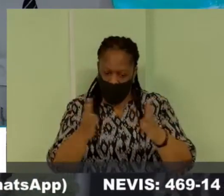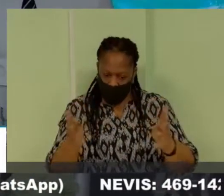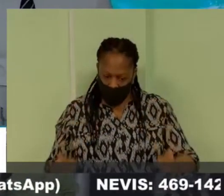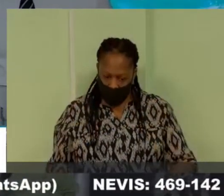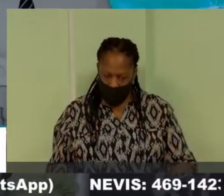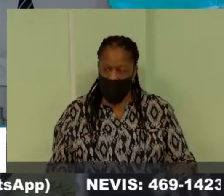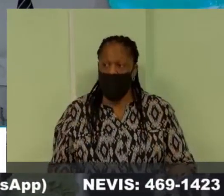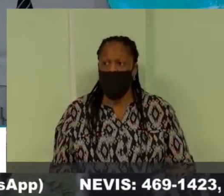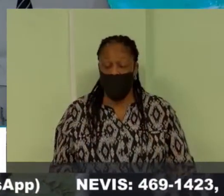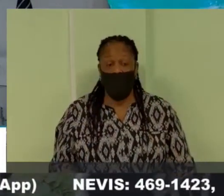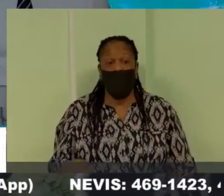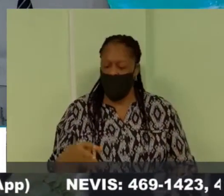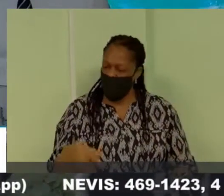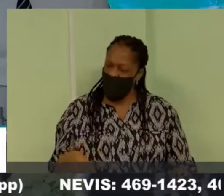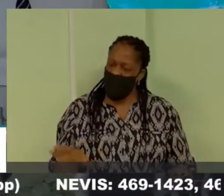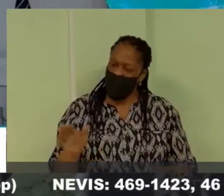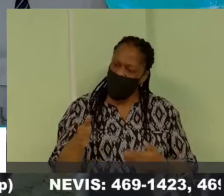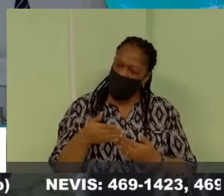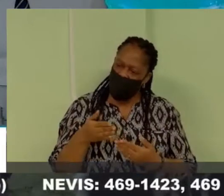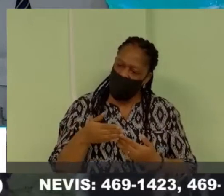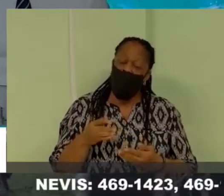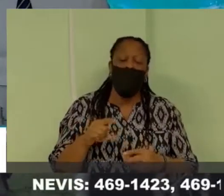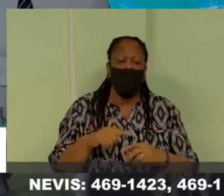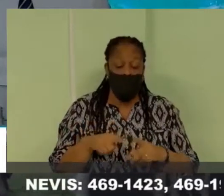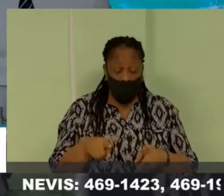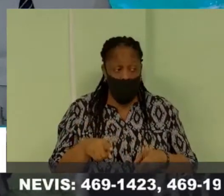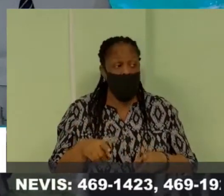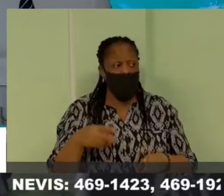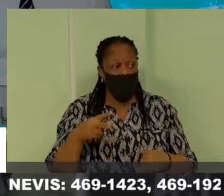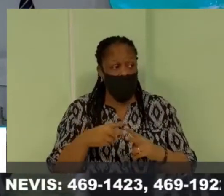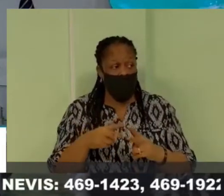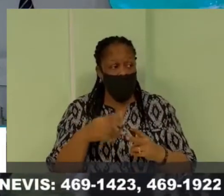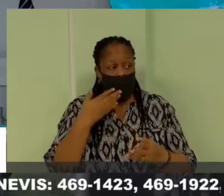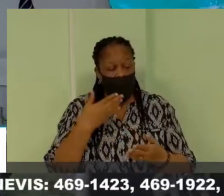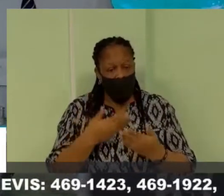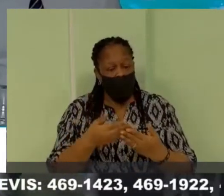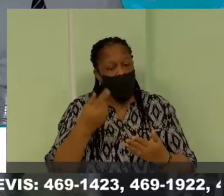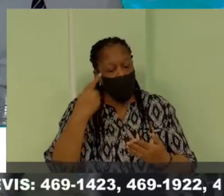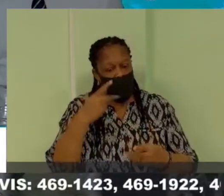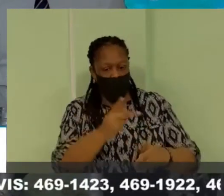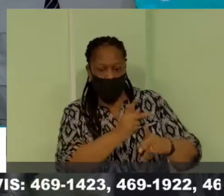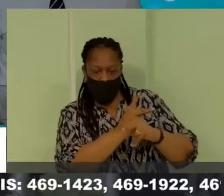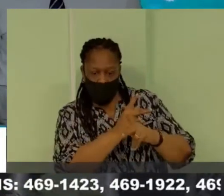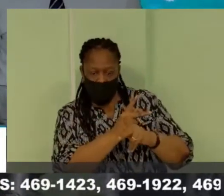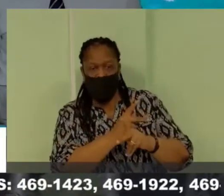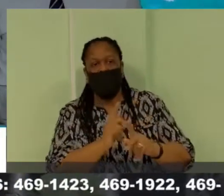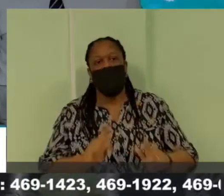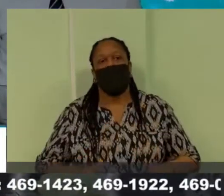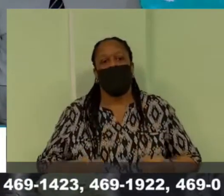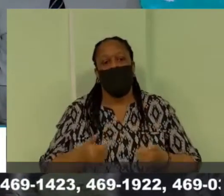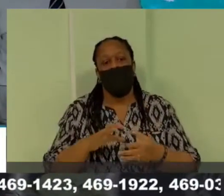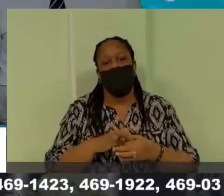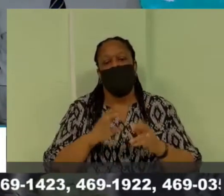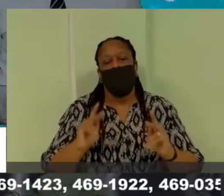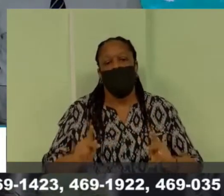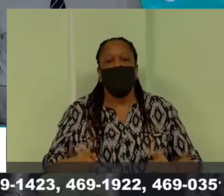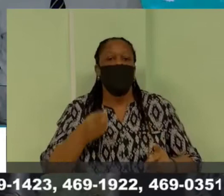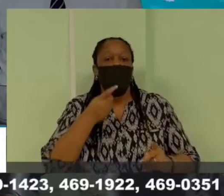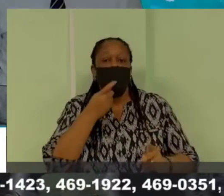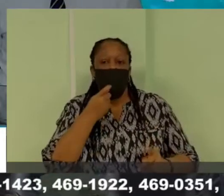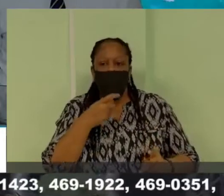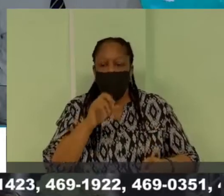but they are significant protective equipment that can protect the lives of the healthcare workers, in that when one is